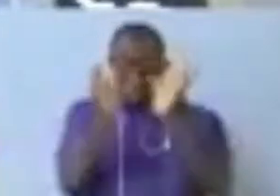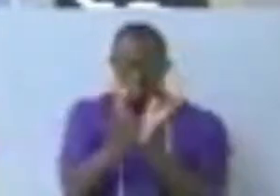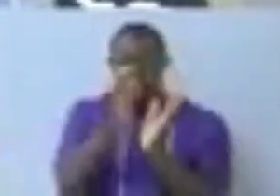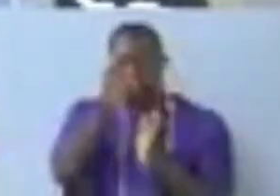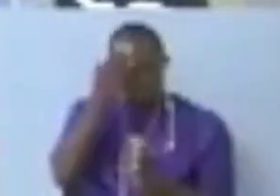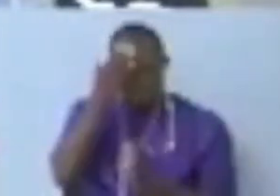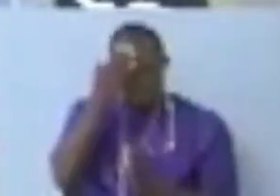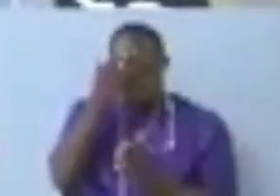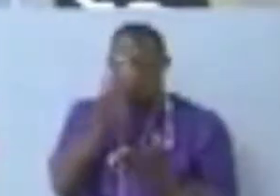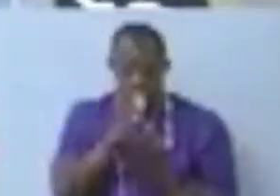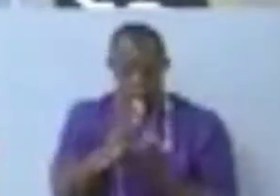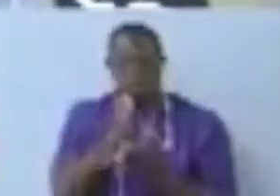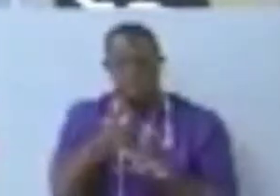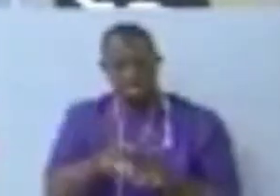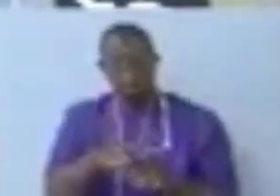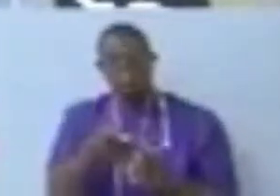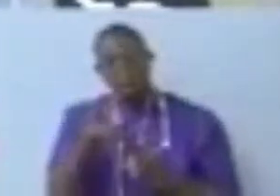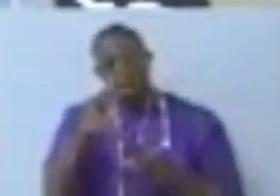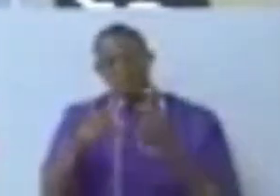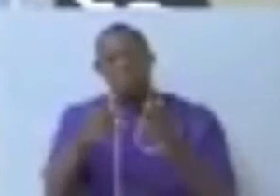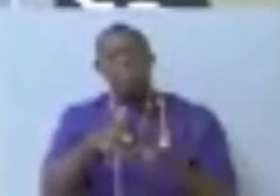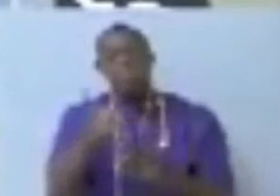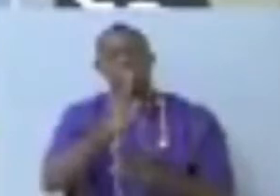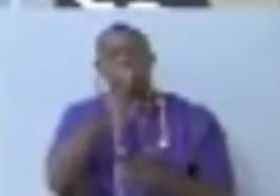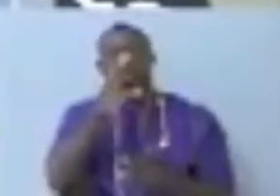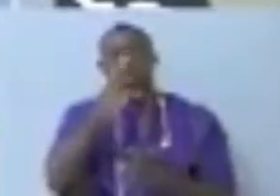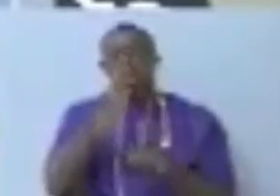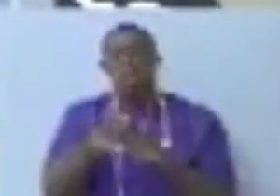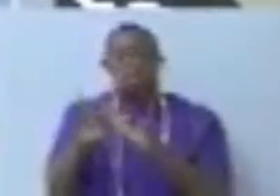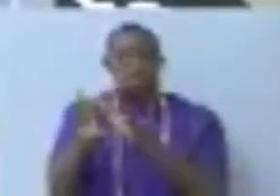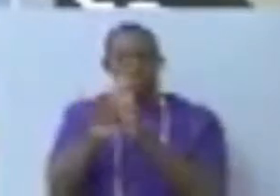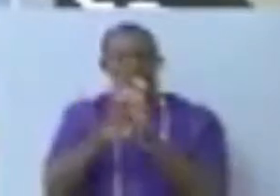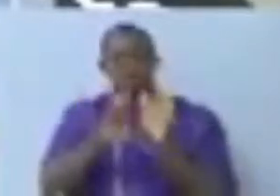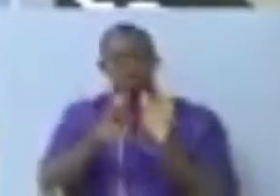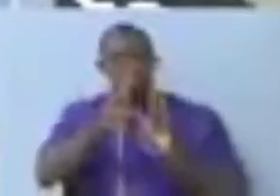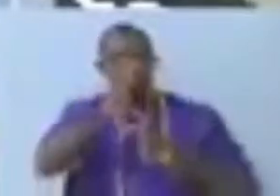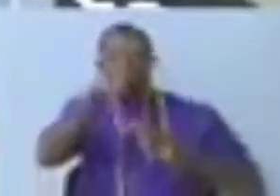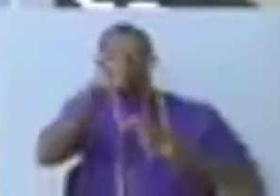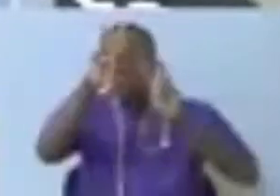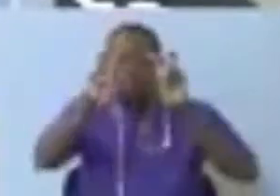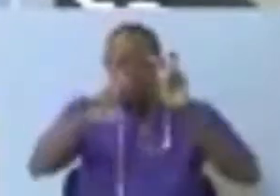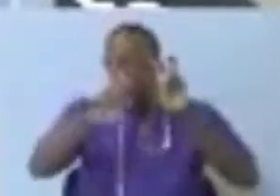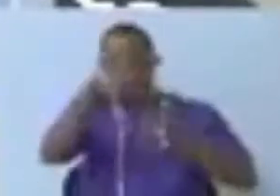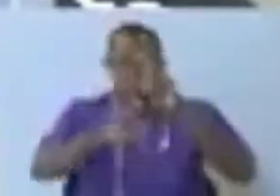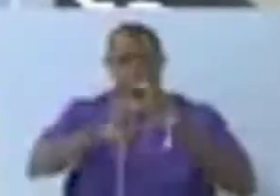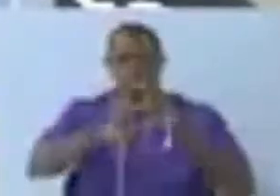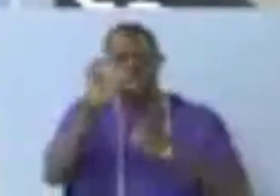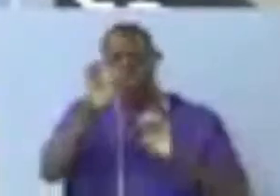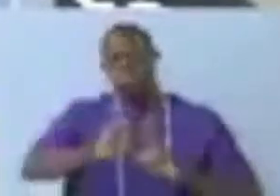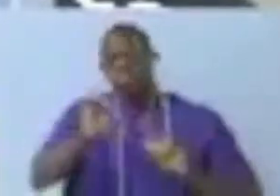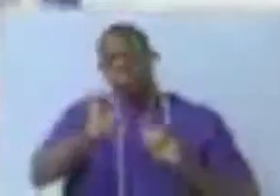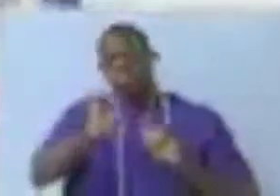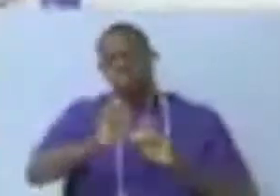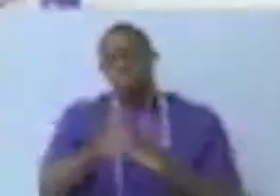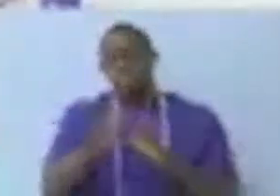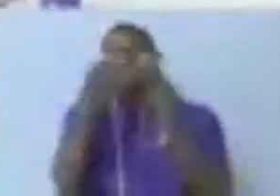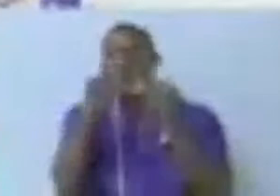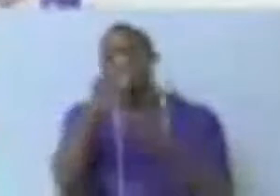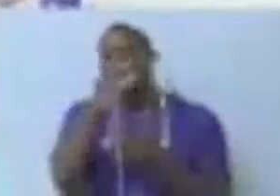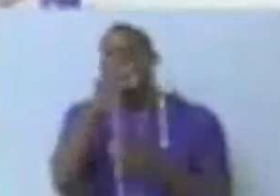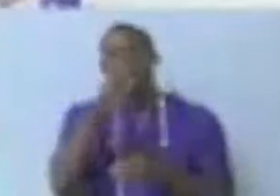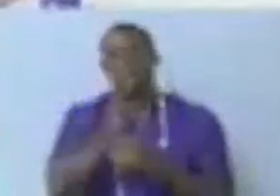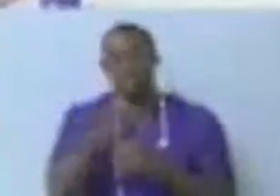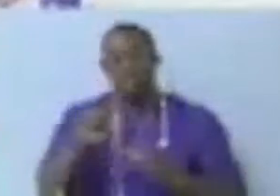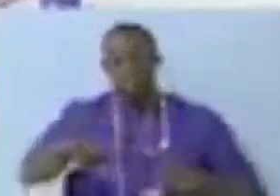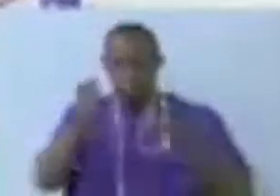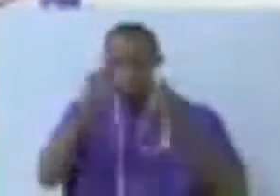So, yes, we all know it's not tested by cross-examination. How then would you emphasize the fact that I was there when I said I wasn't